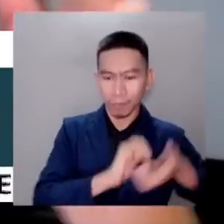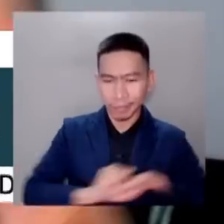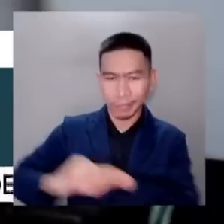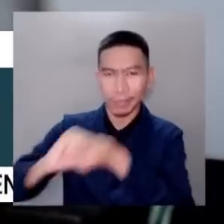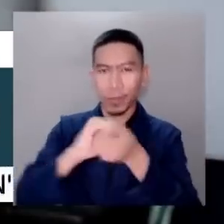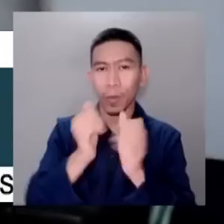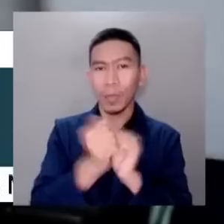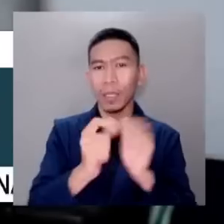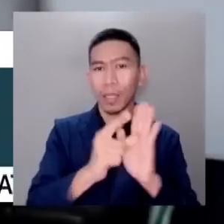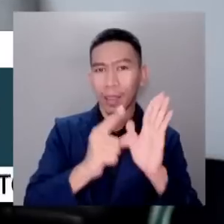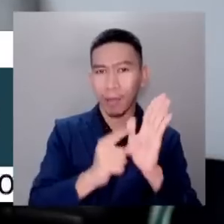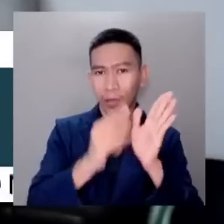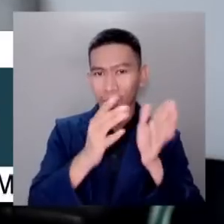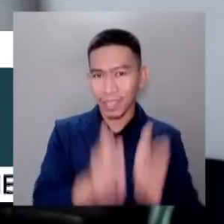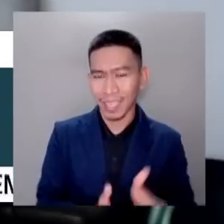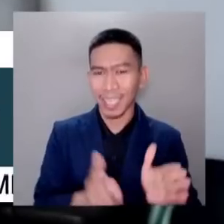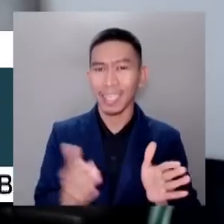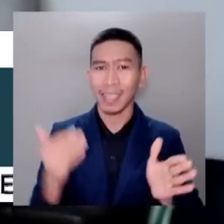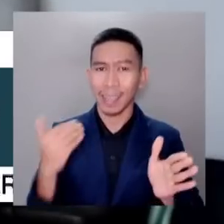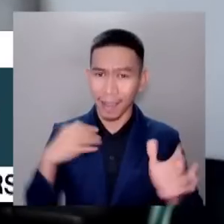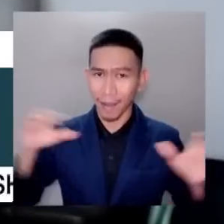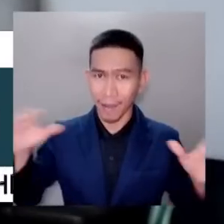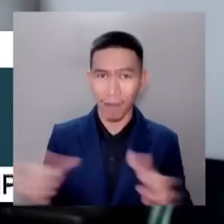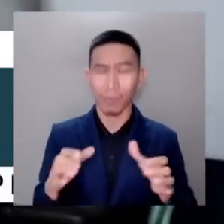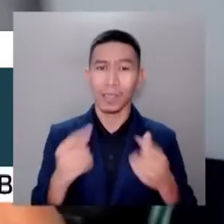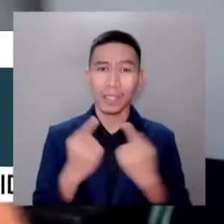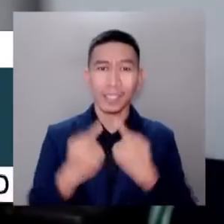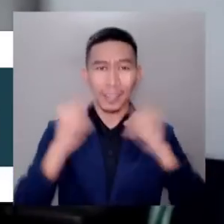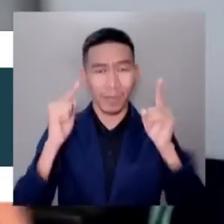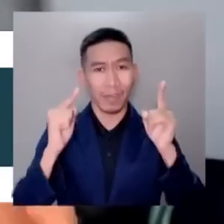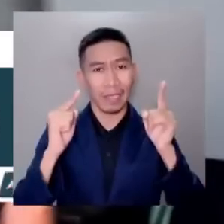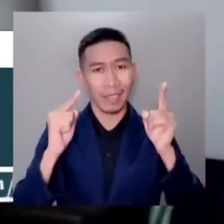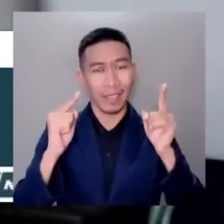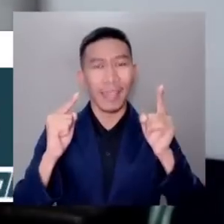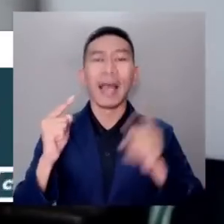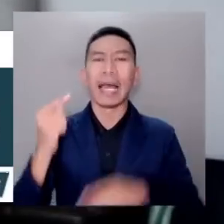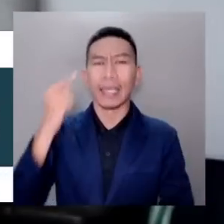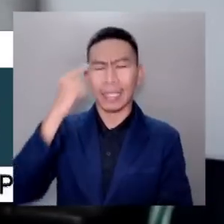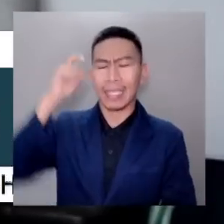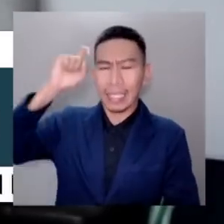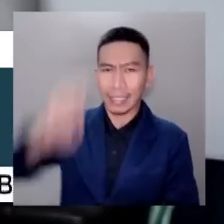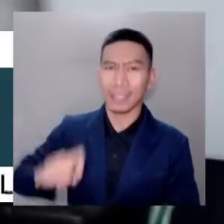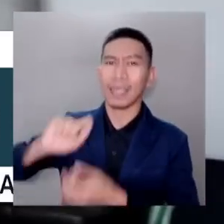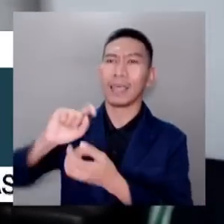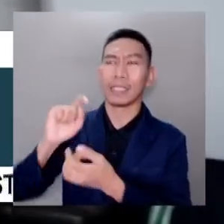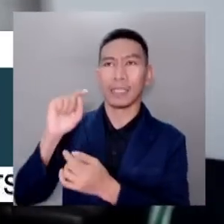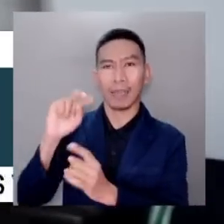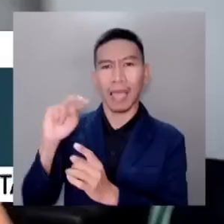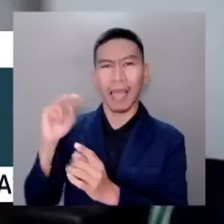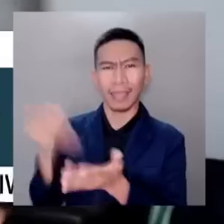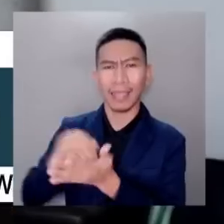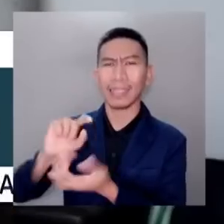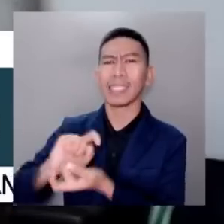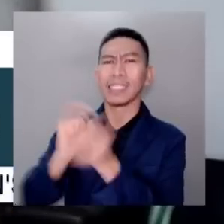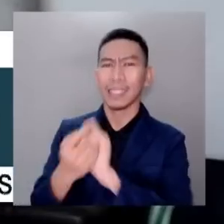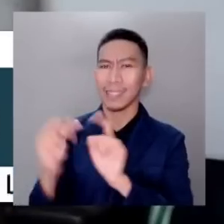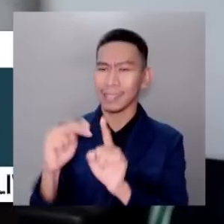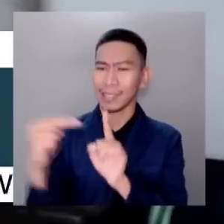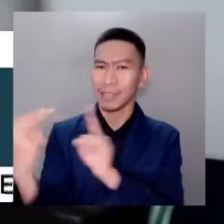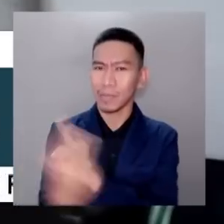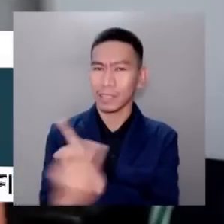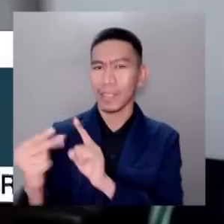fourth layer, right? And it worked. I think we need to reimagine the world. And if we do